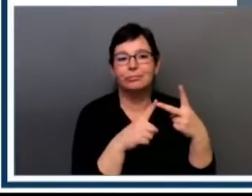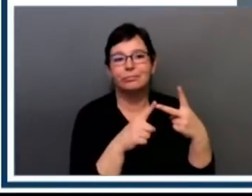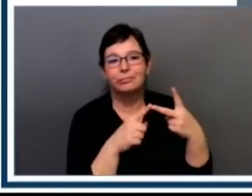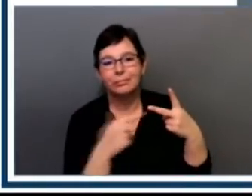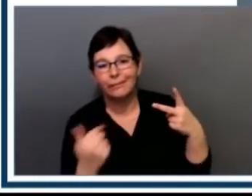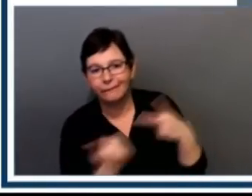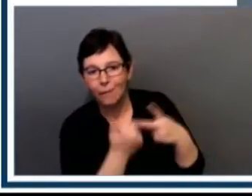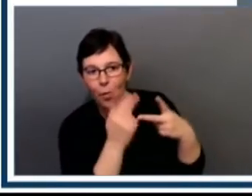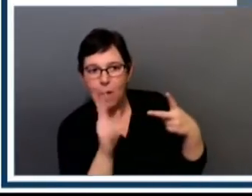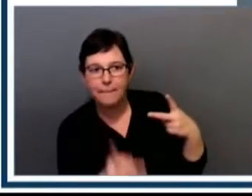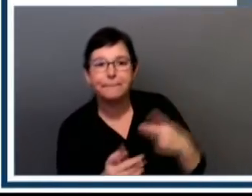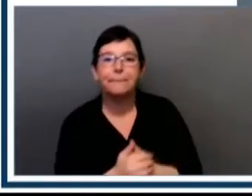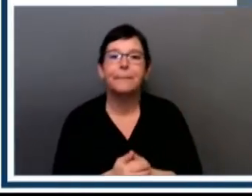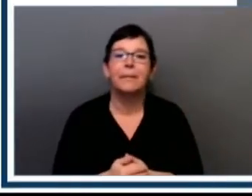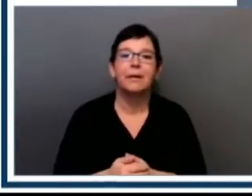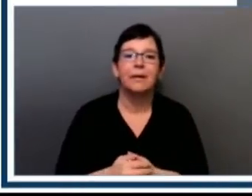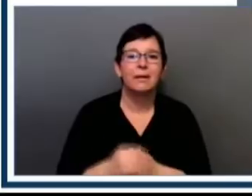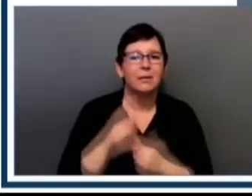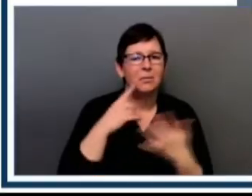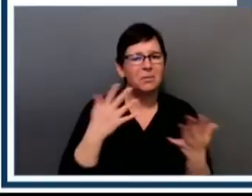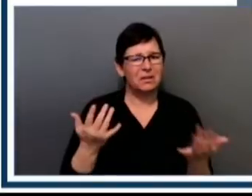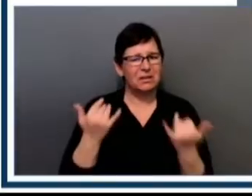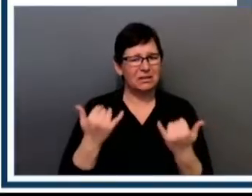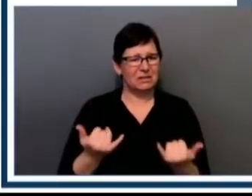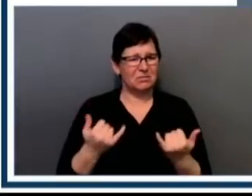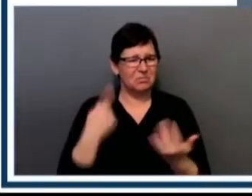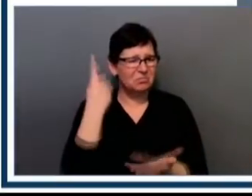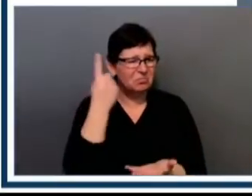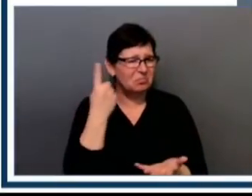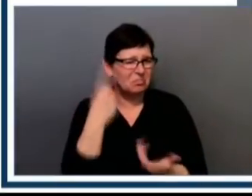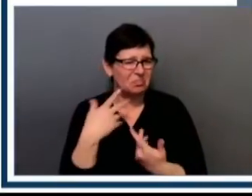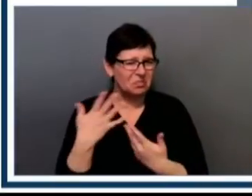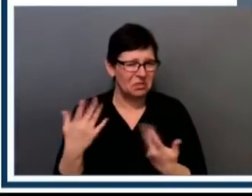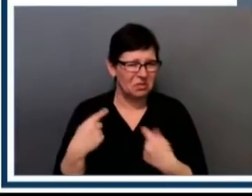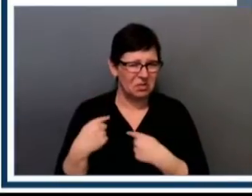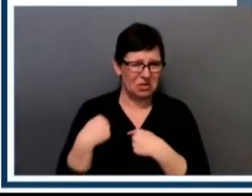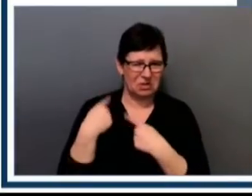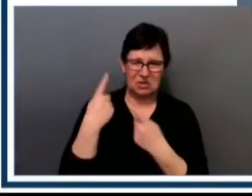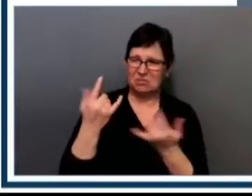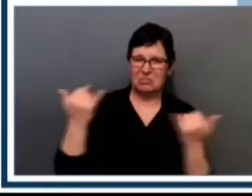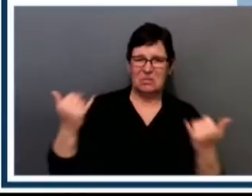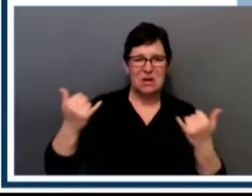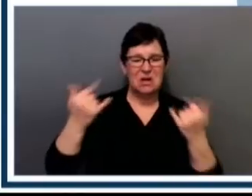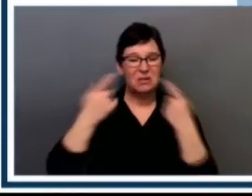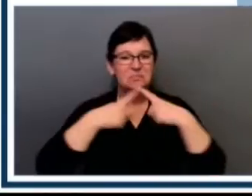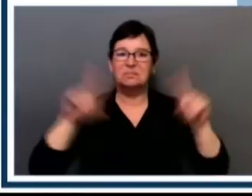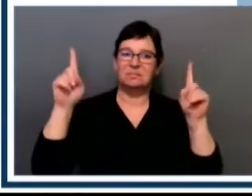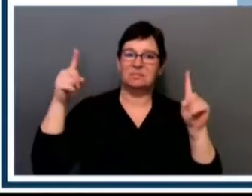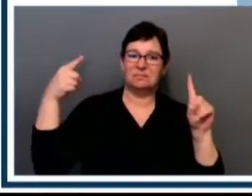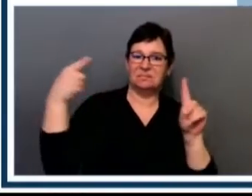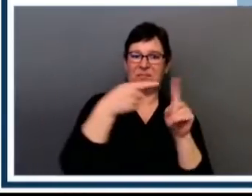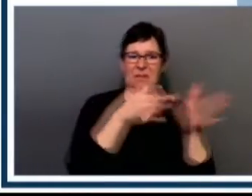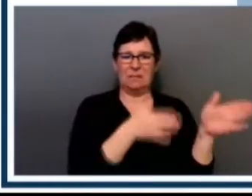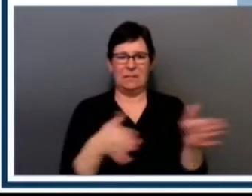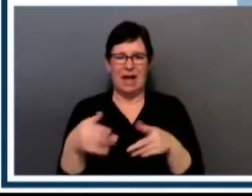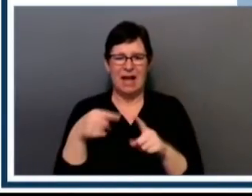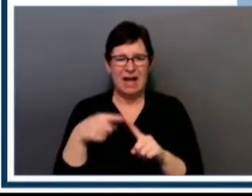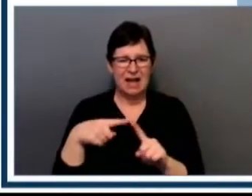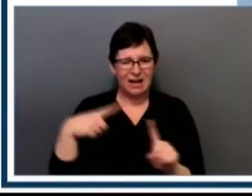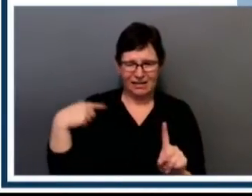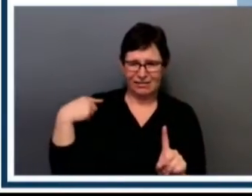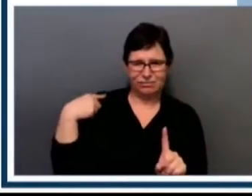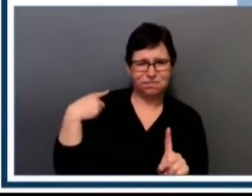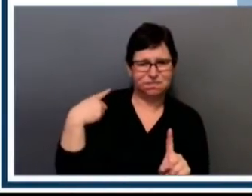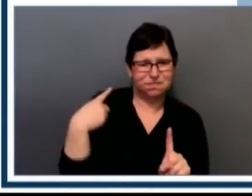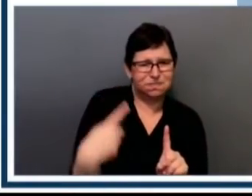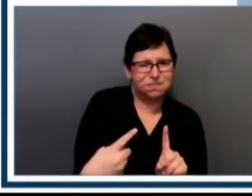discussed. How significant of a milestone is this? Today's a very significant day. I had lots of emotions, yesterday and